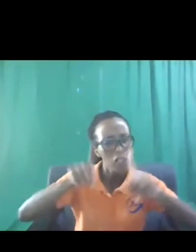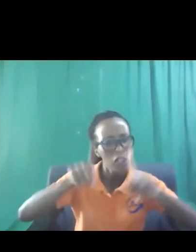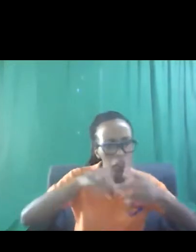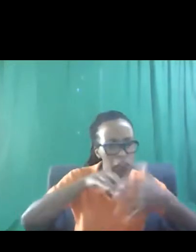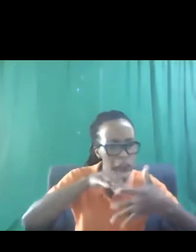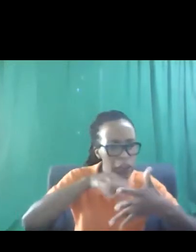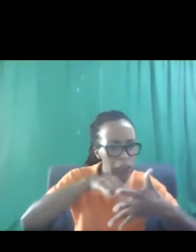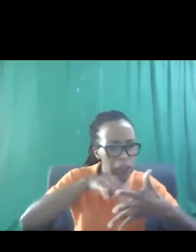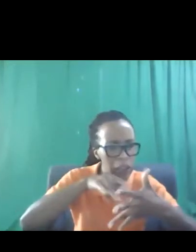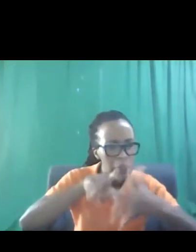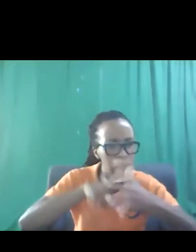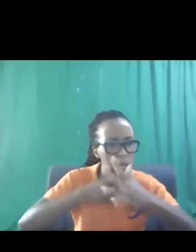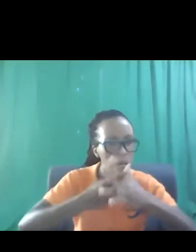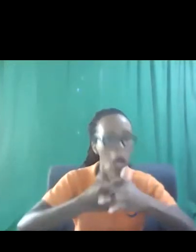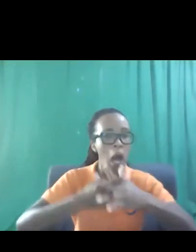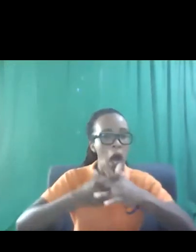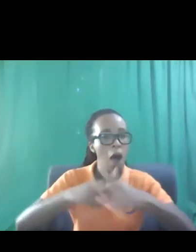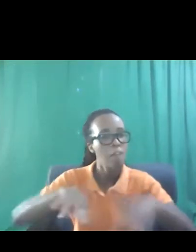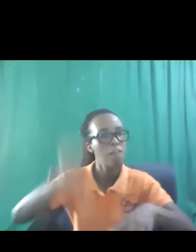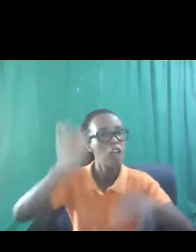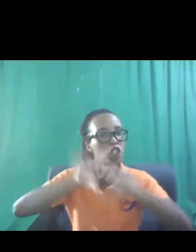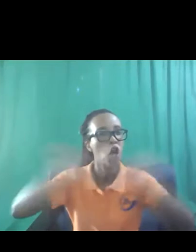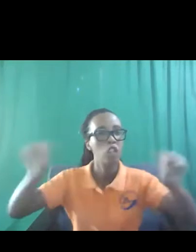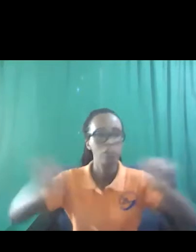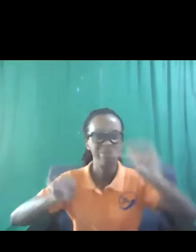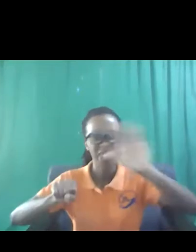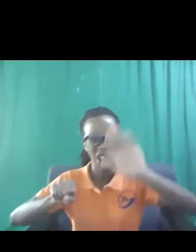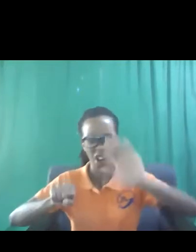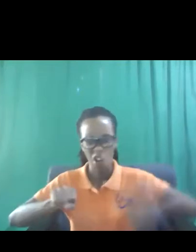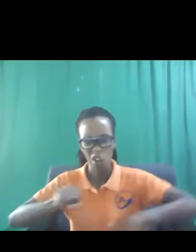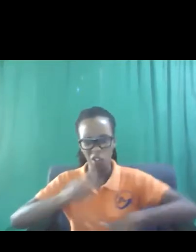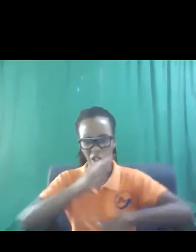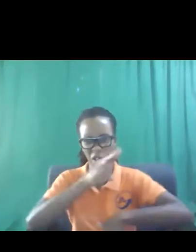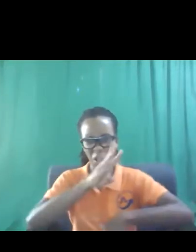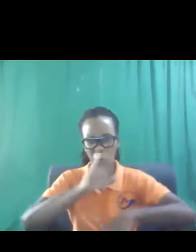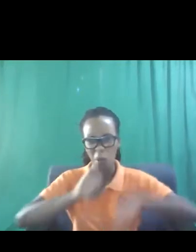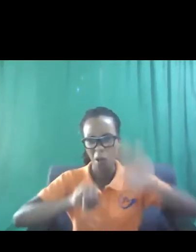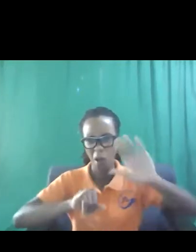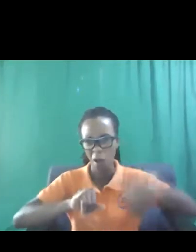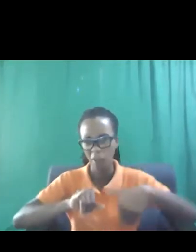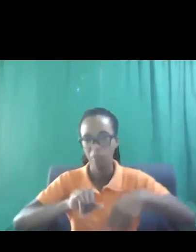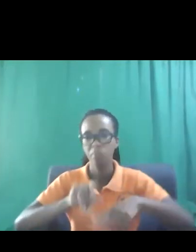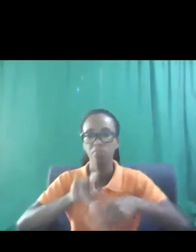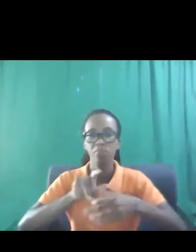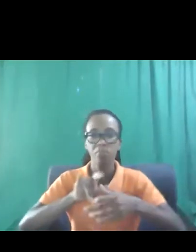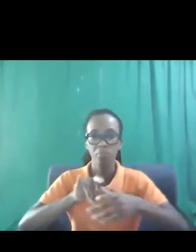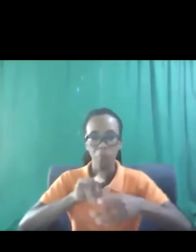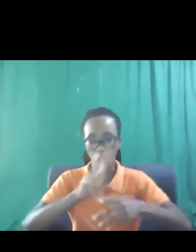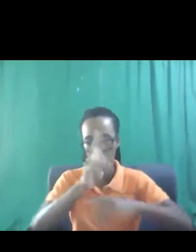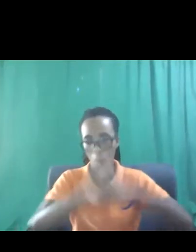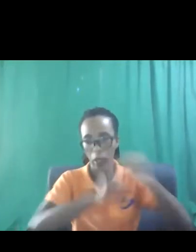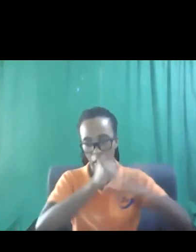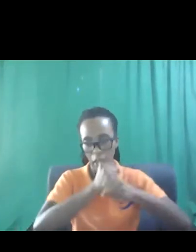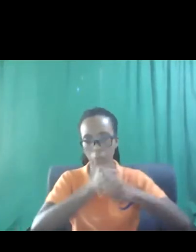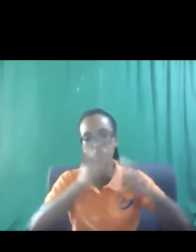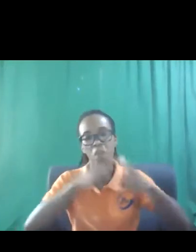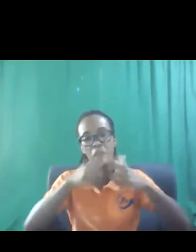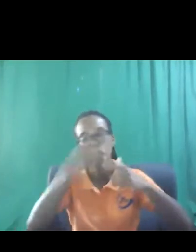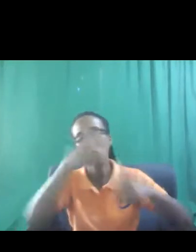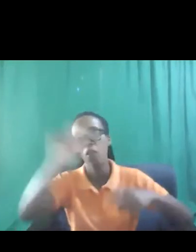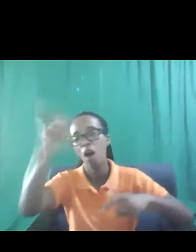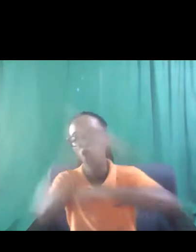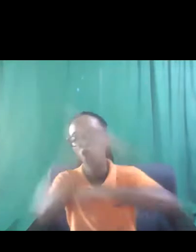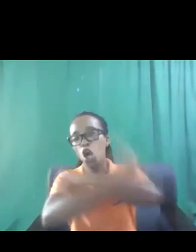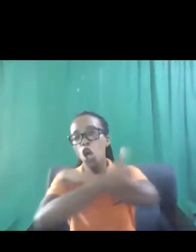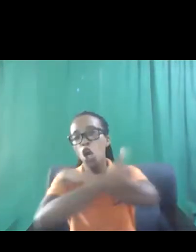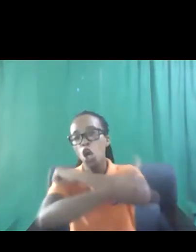that I got a scholarship. So I decided I would have taken the entire year at UE and then I transferred out. Right. I got